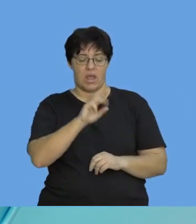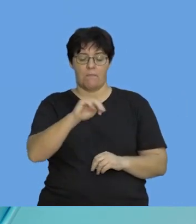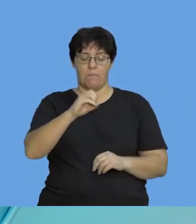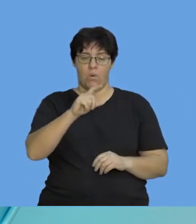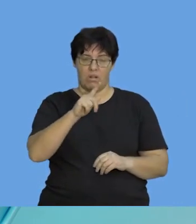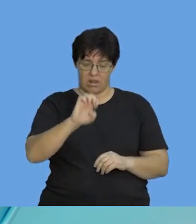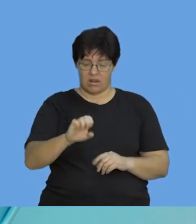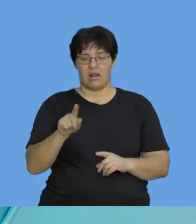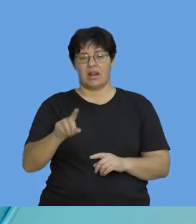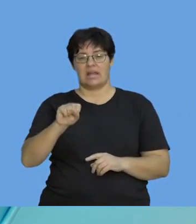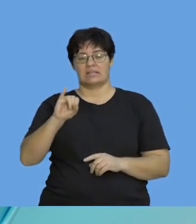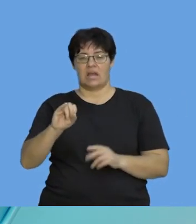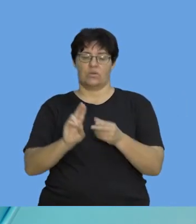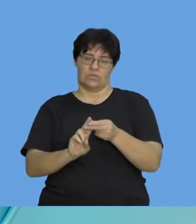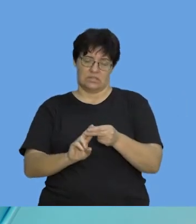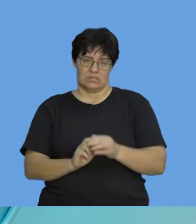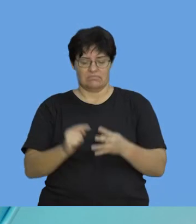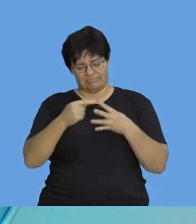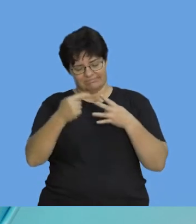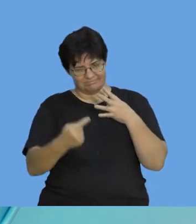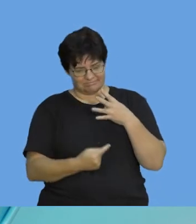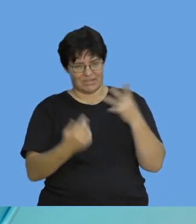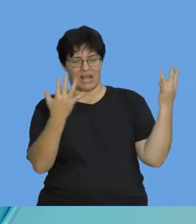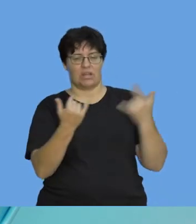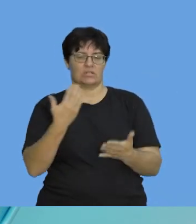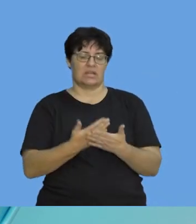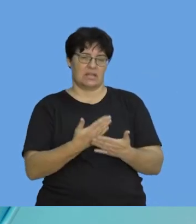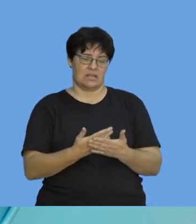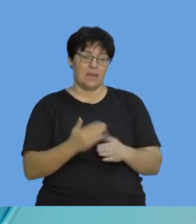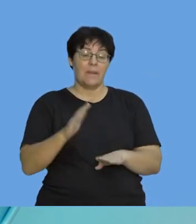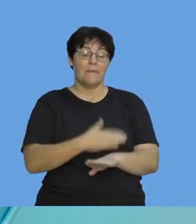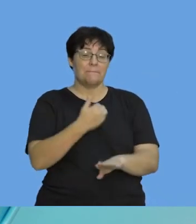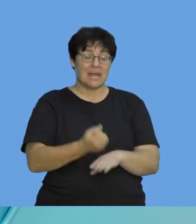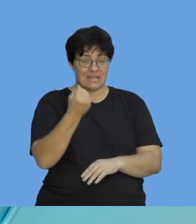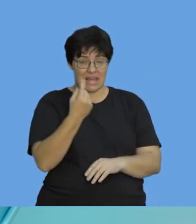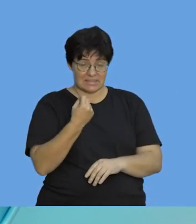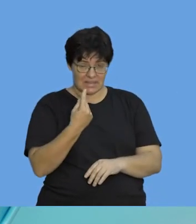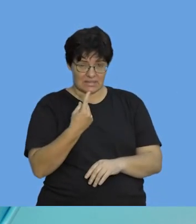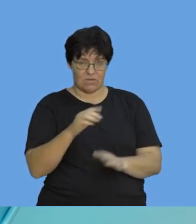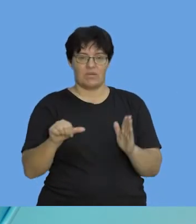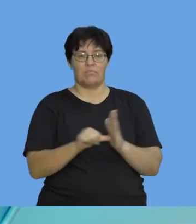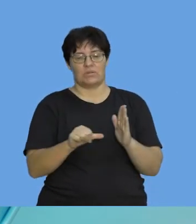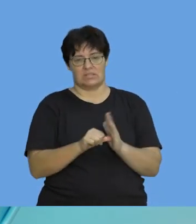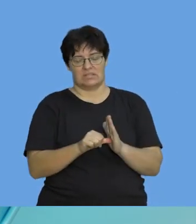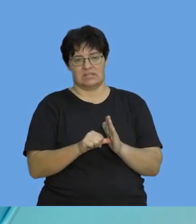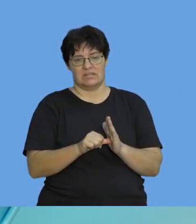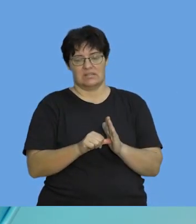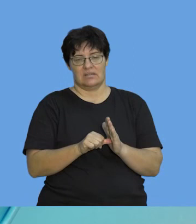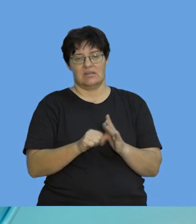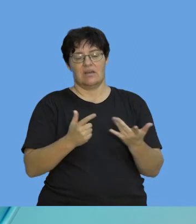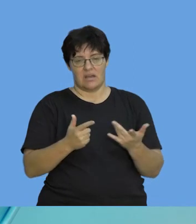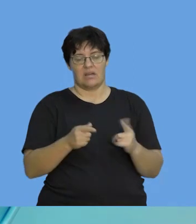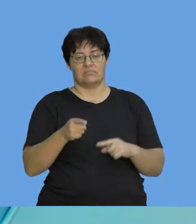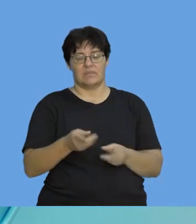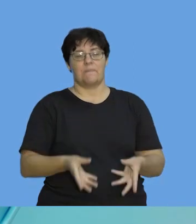the SI unit. And then we can do all these calculations, but we must base our understanding on the importance of how a chemical